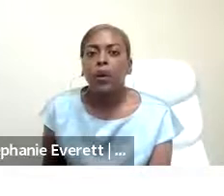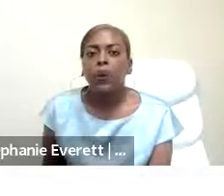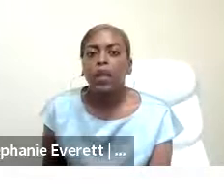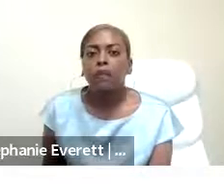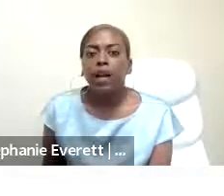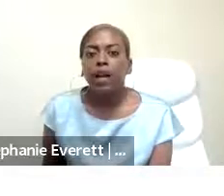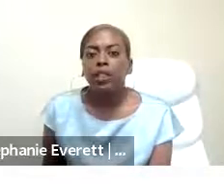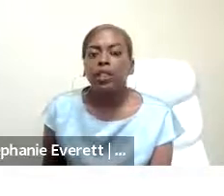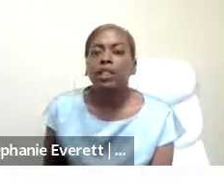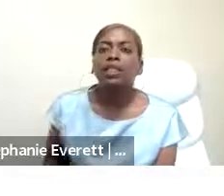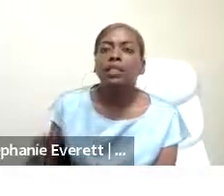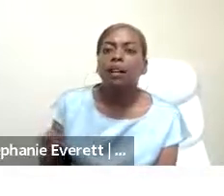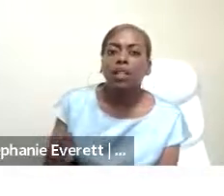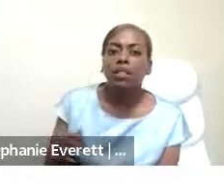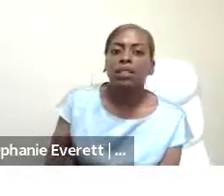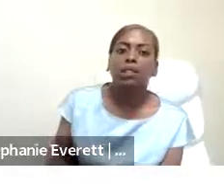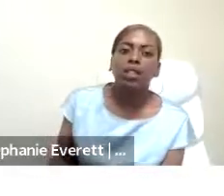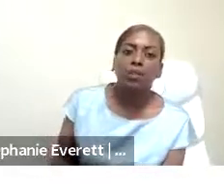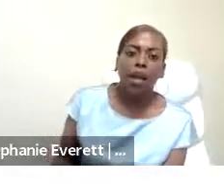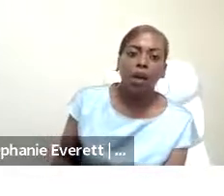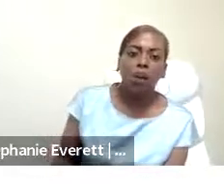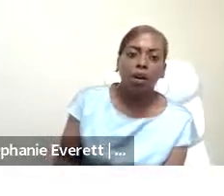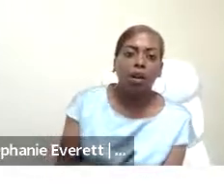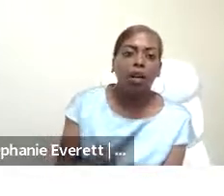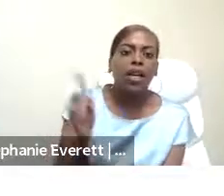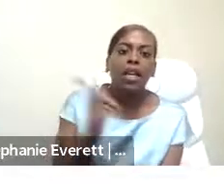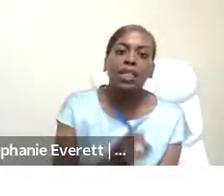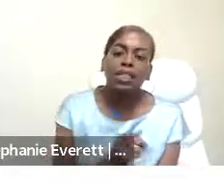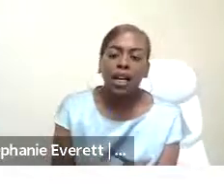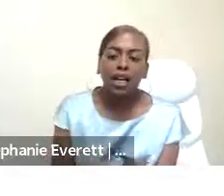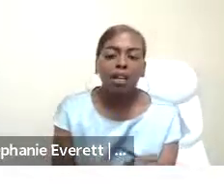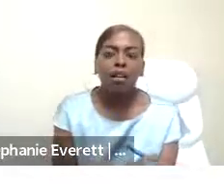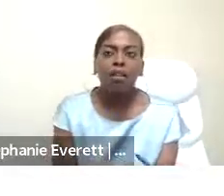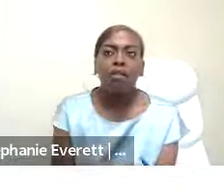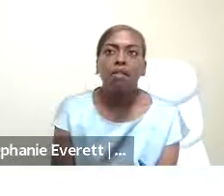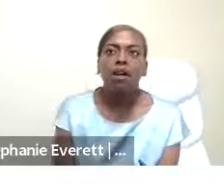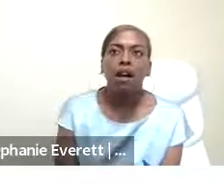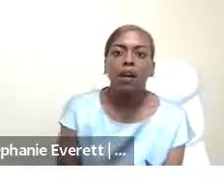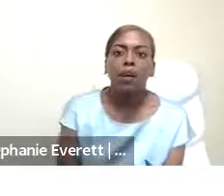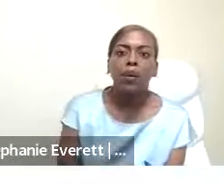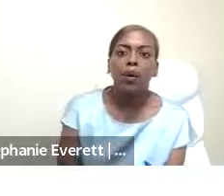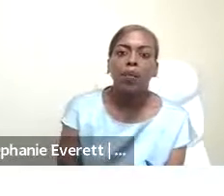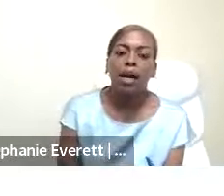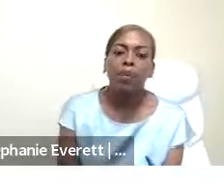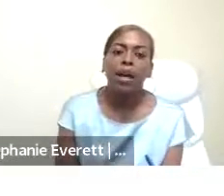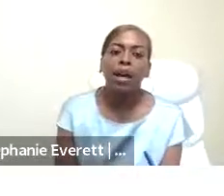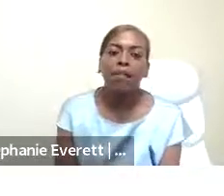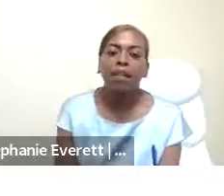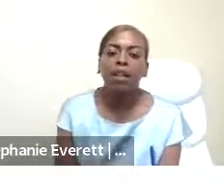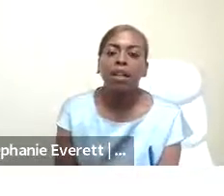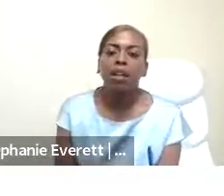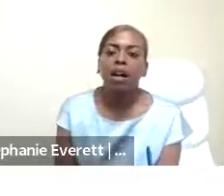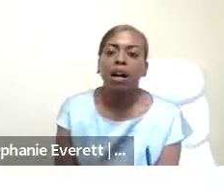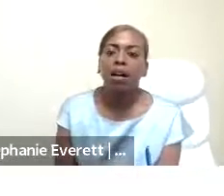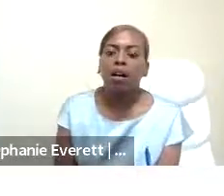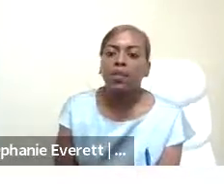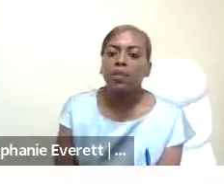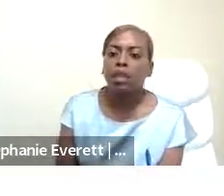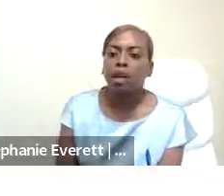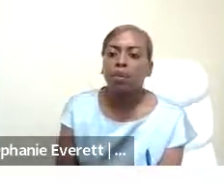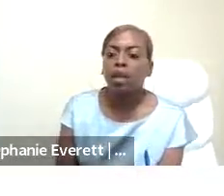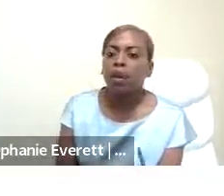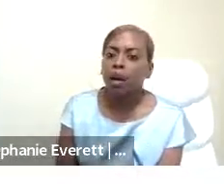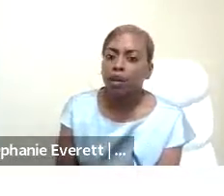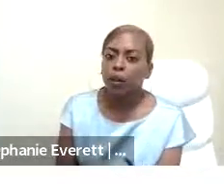OPAT. We have actually started to do some of that work inside of OPAT by having our